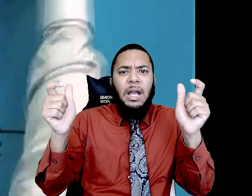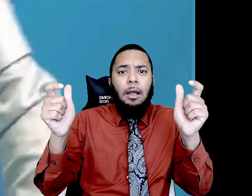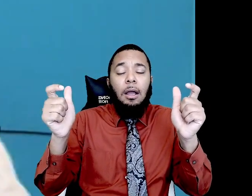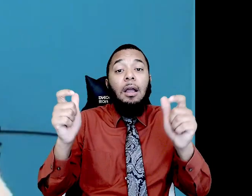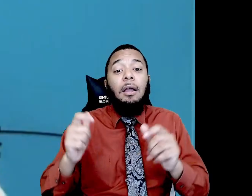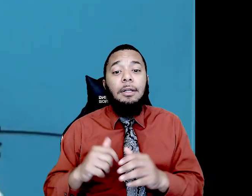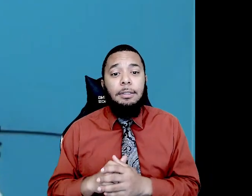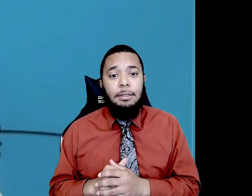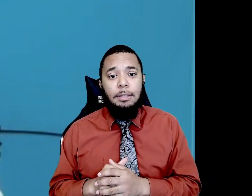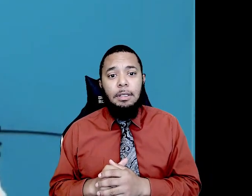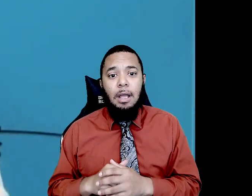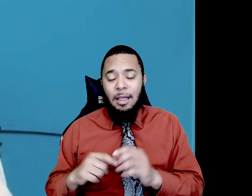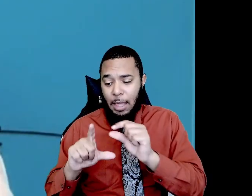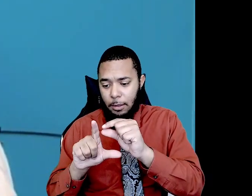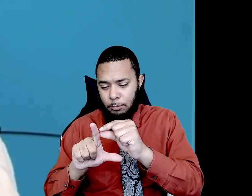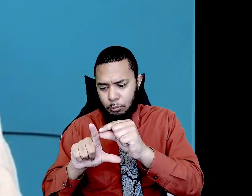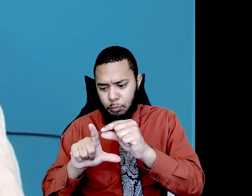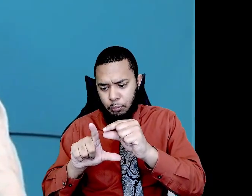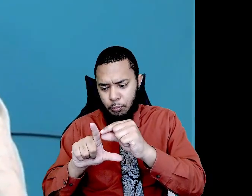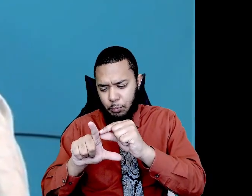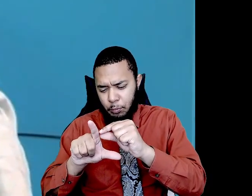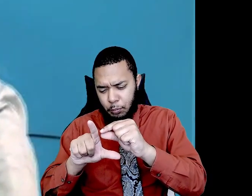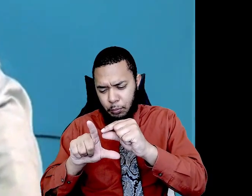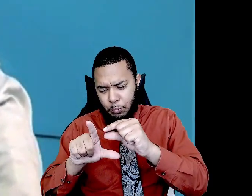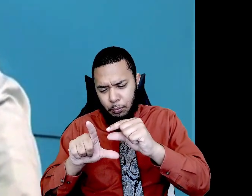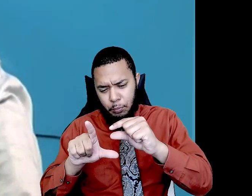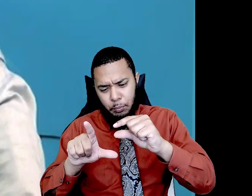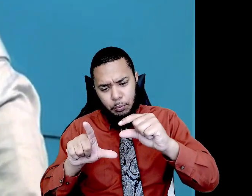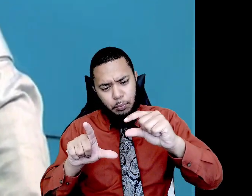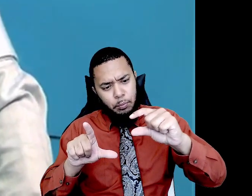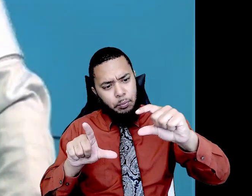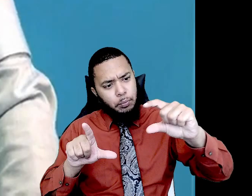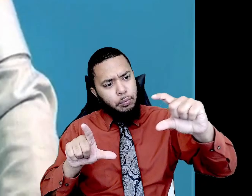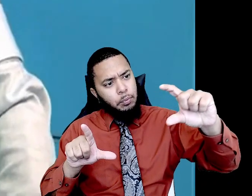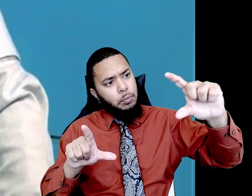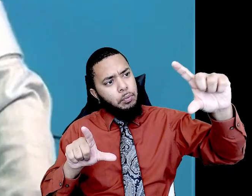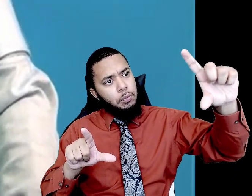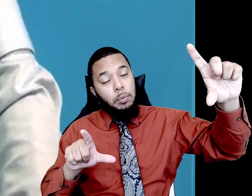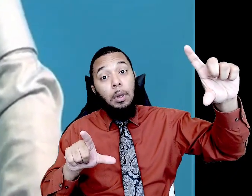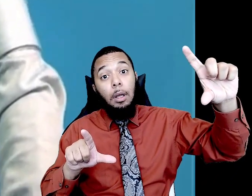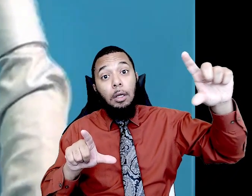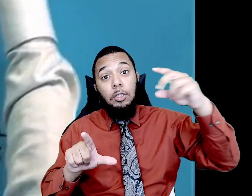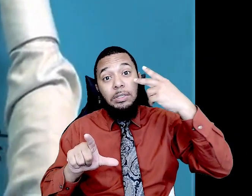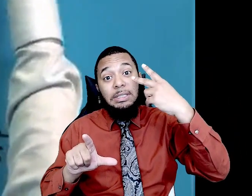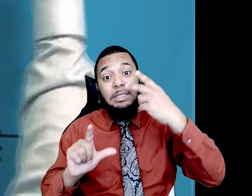spread increases. So